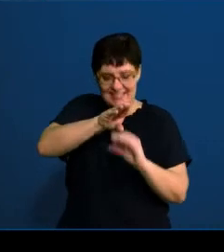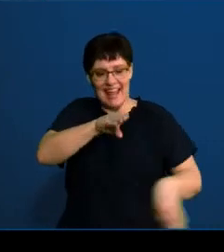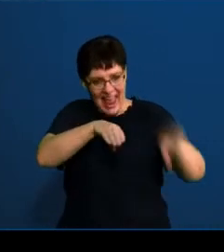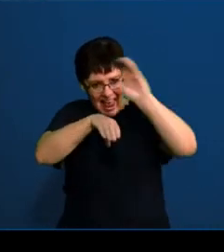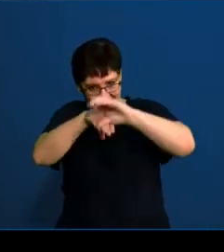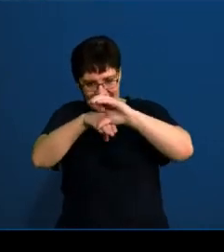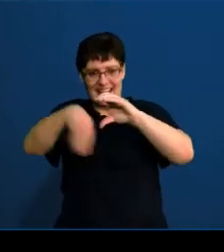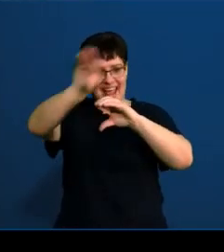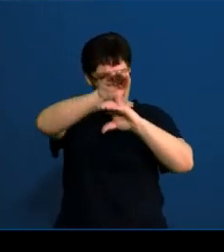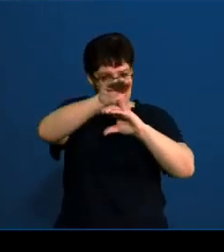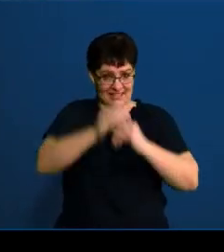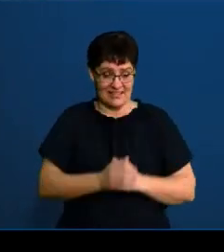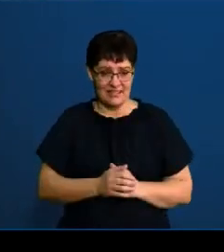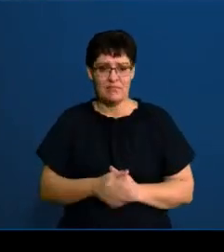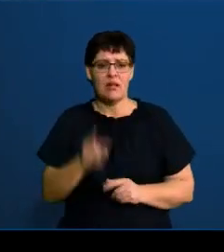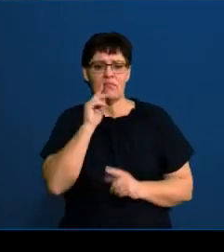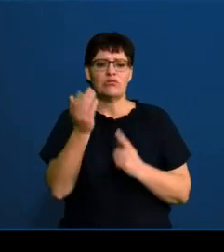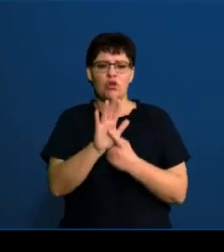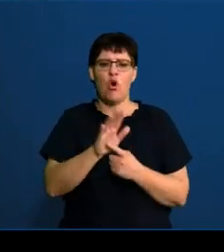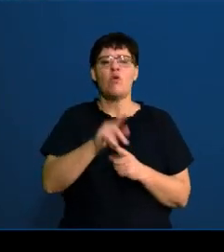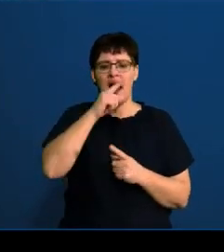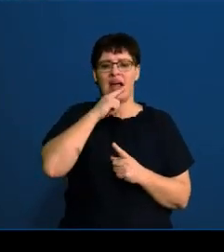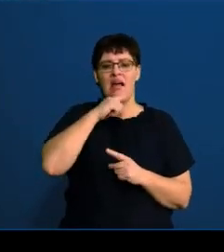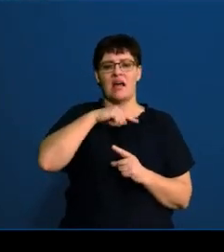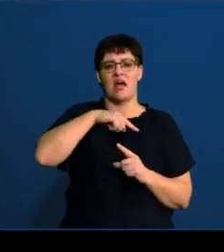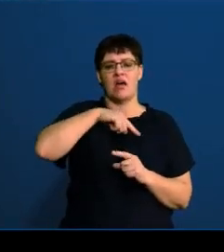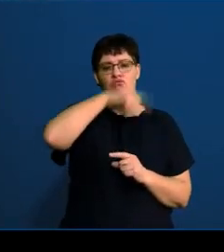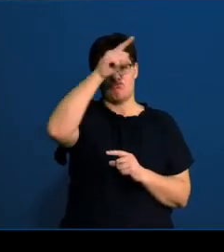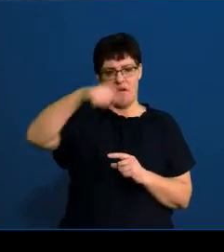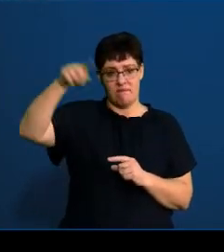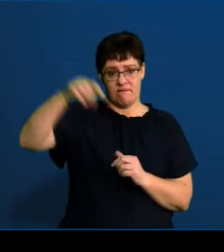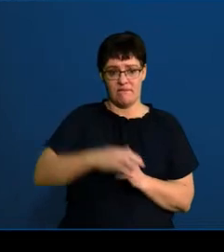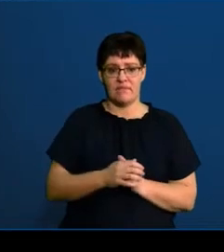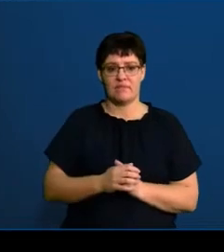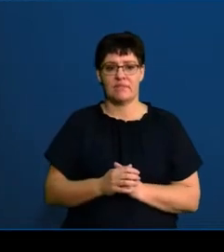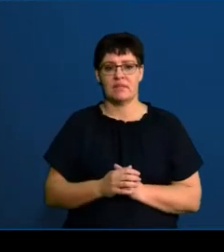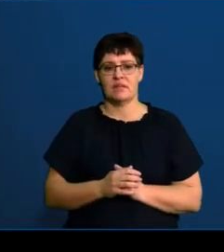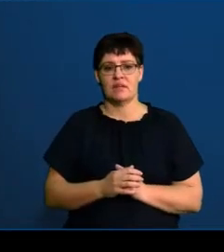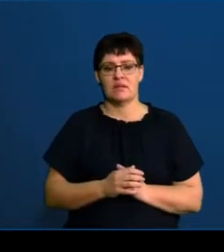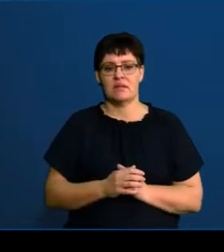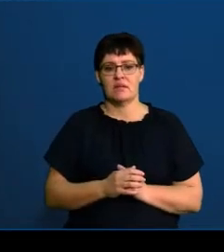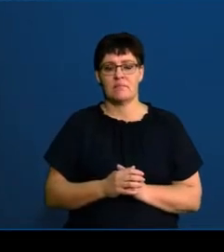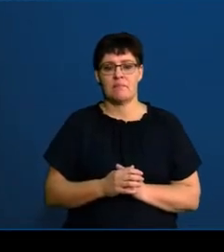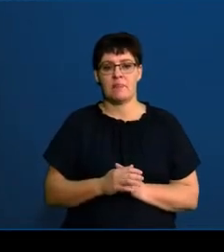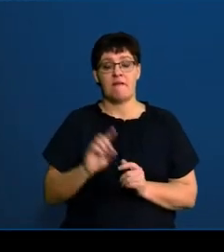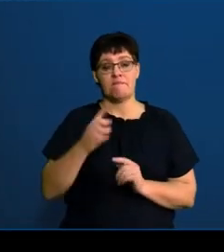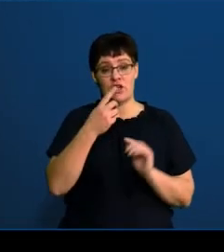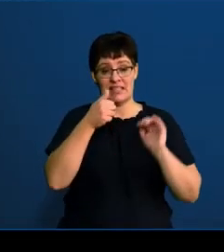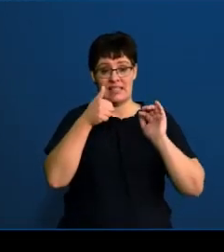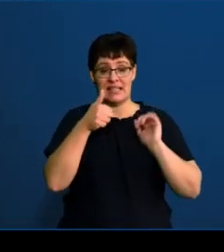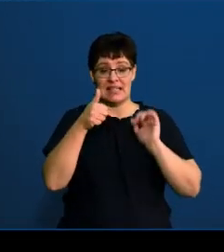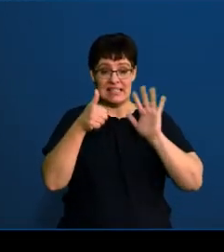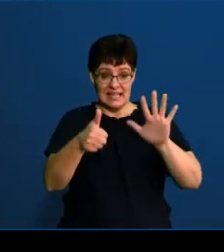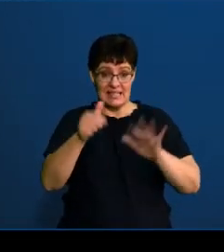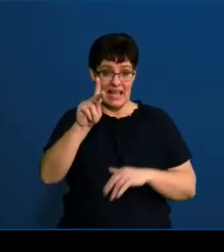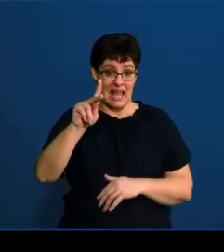going to actually show you kind of like a graph. I'm going to do it like this. So for the first 6 kilolitres of water, I pay a